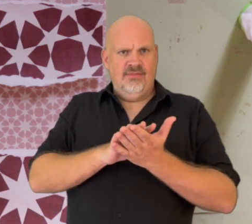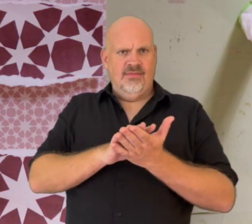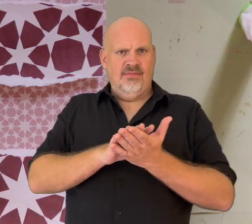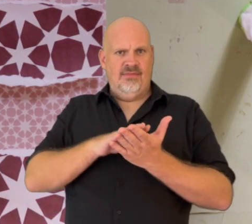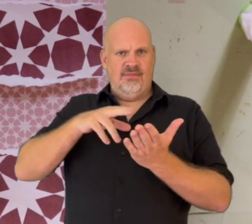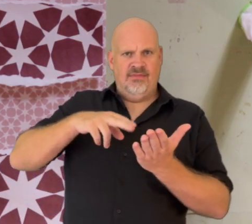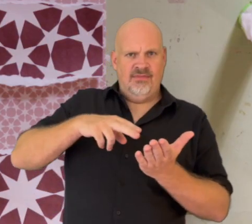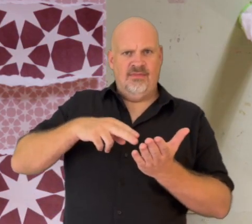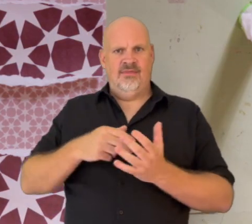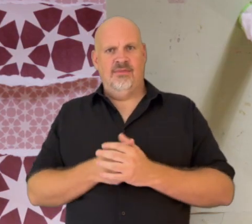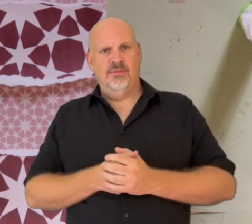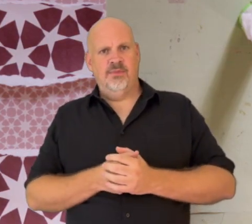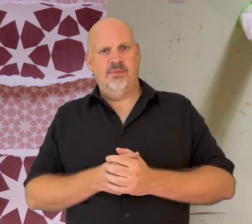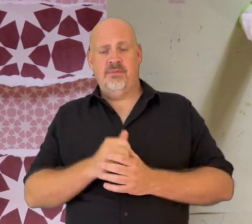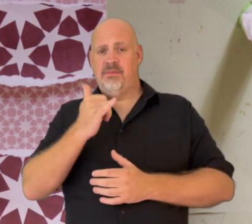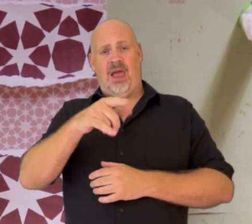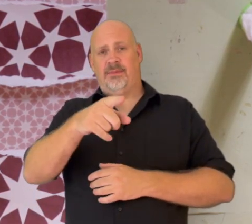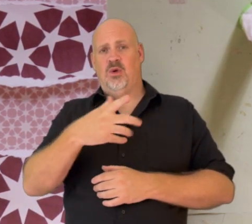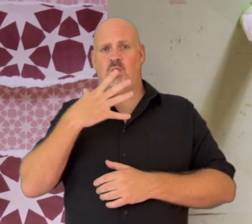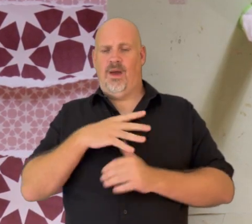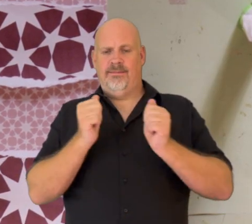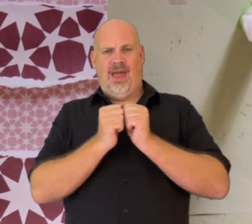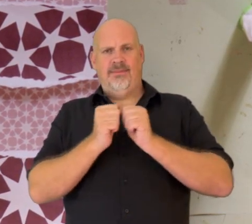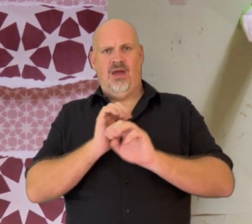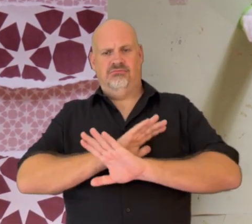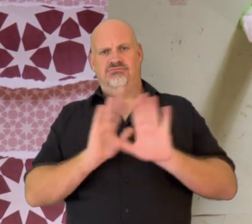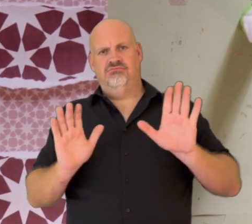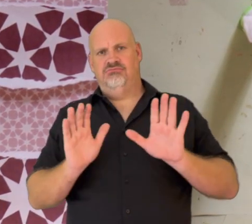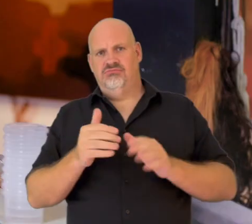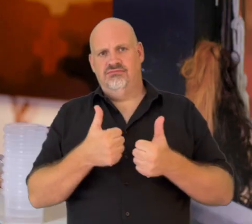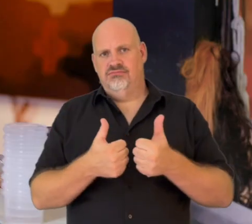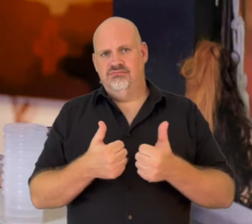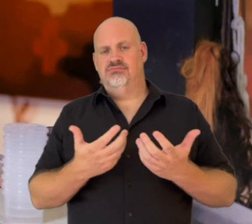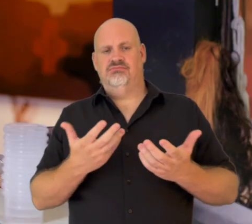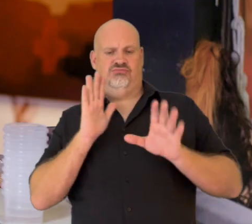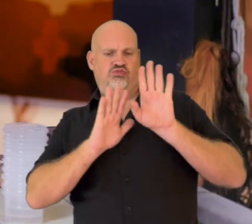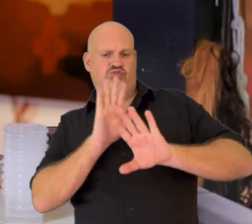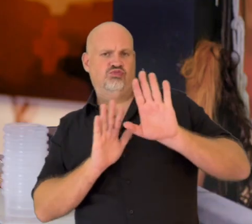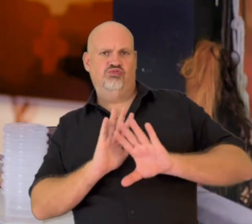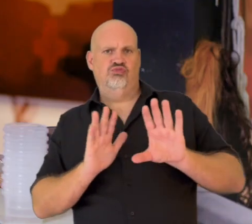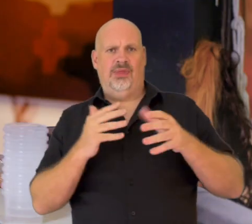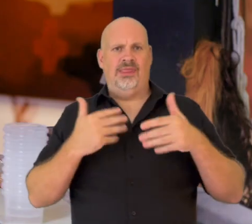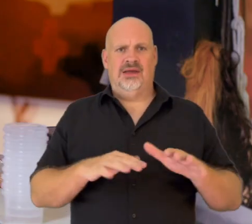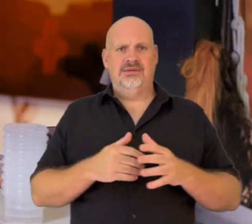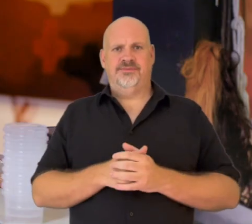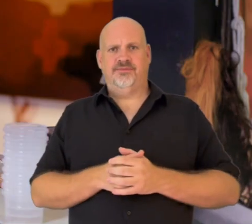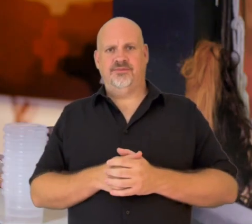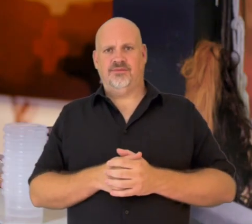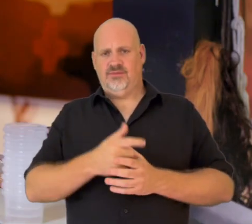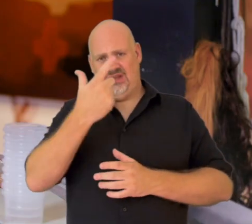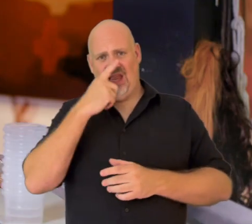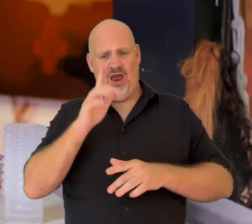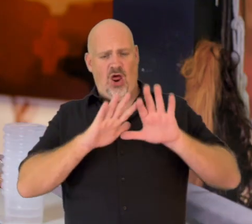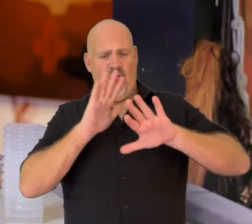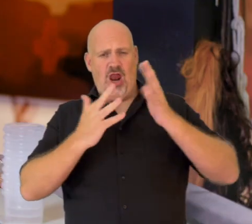So, of course, you might choose to just work with paper and collage, and you can keep collaging as many layers